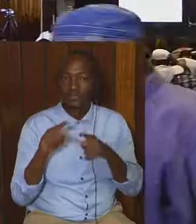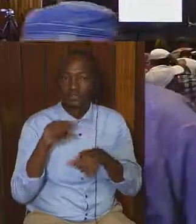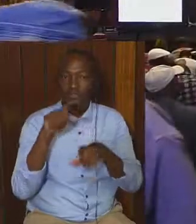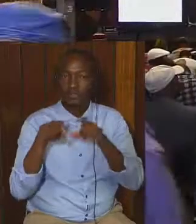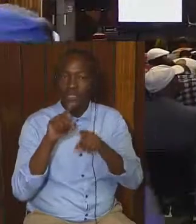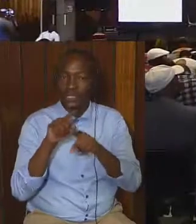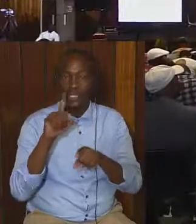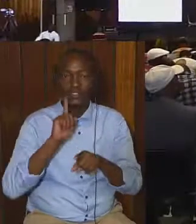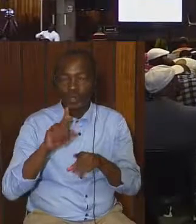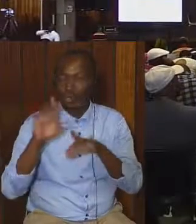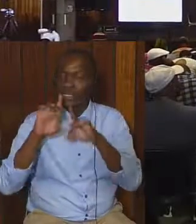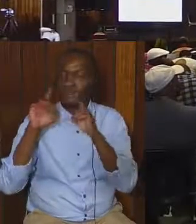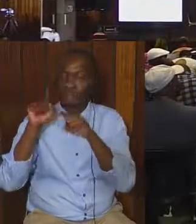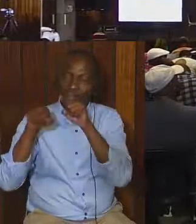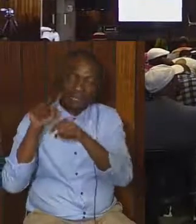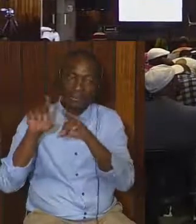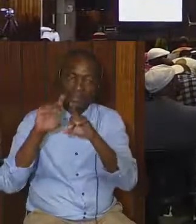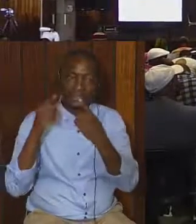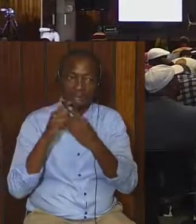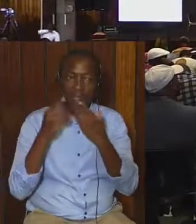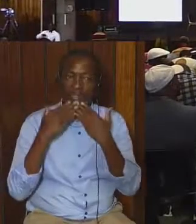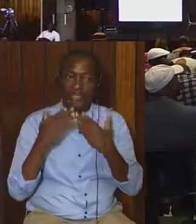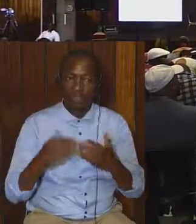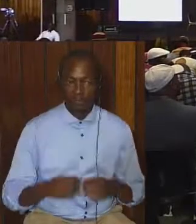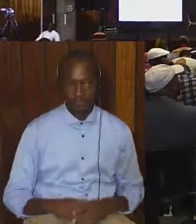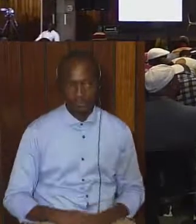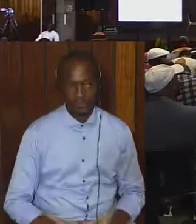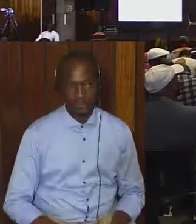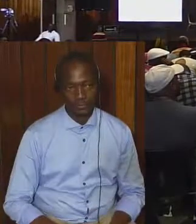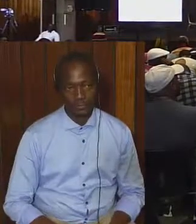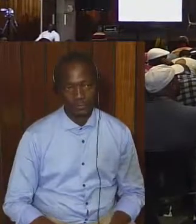the department this, the department that. Thank you.